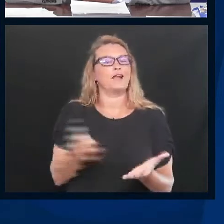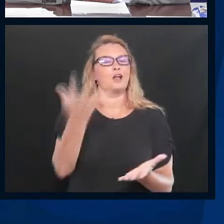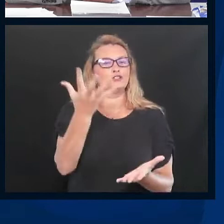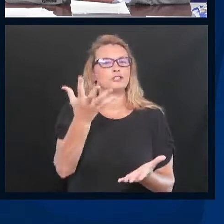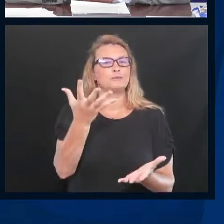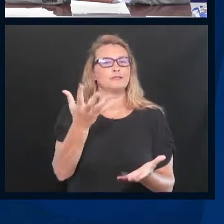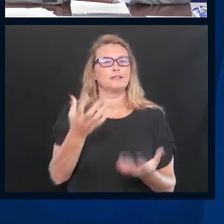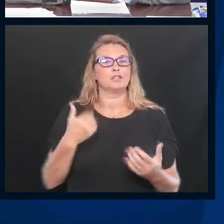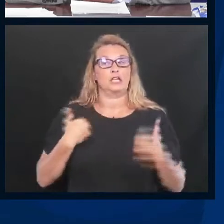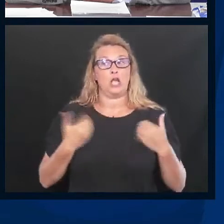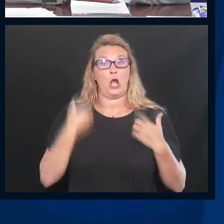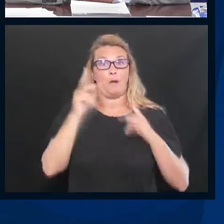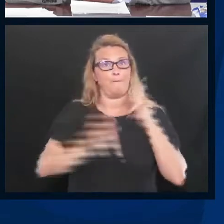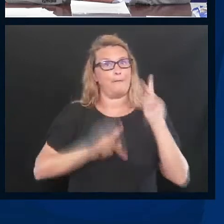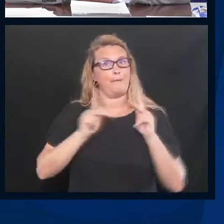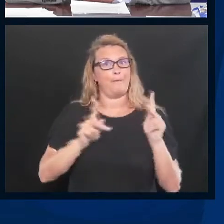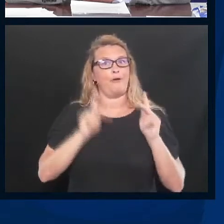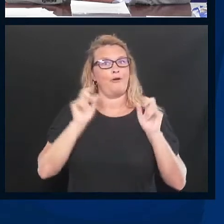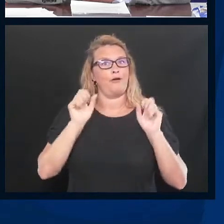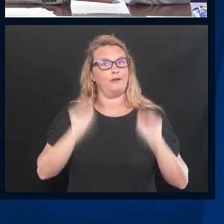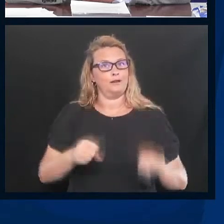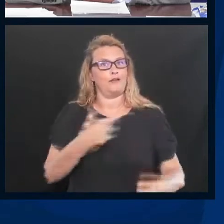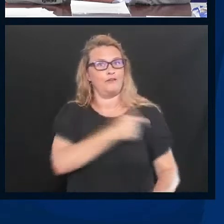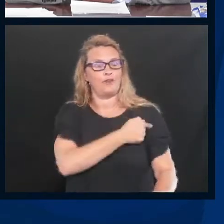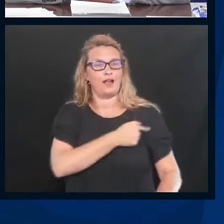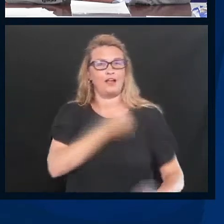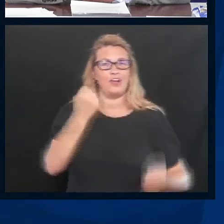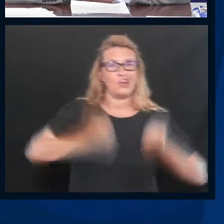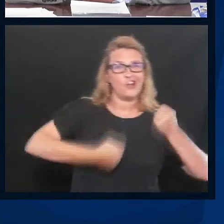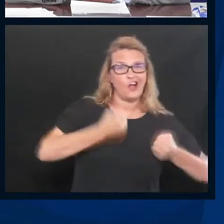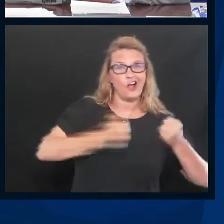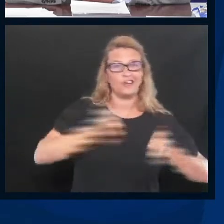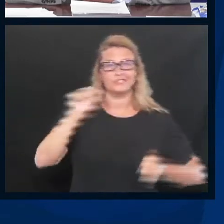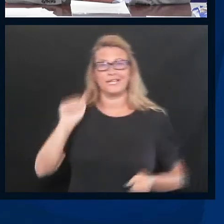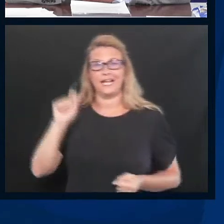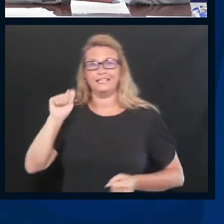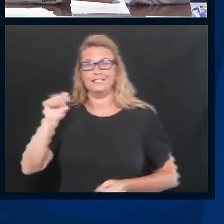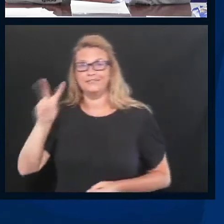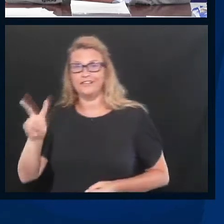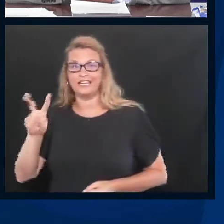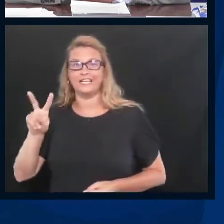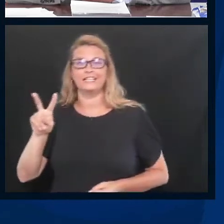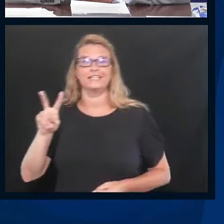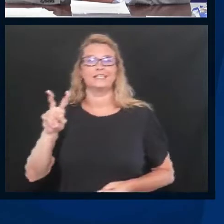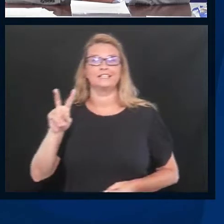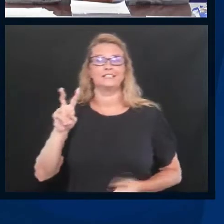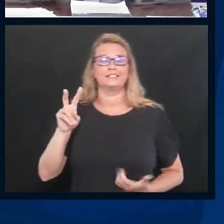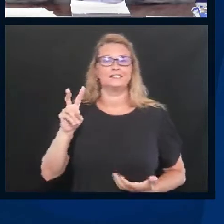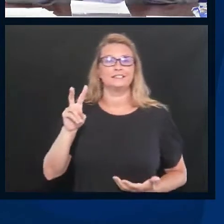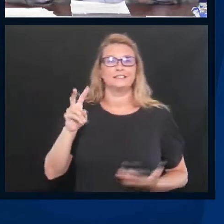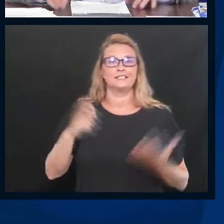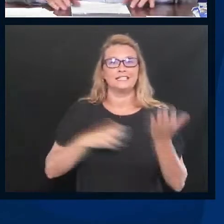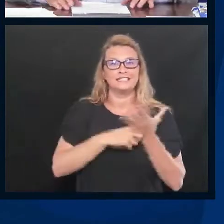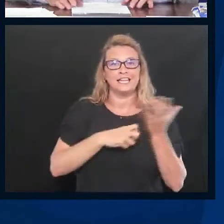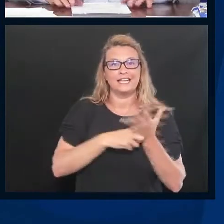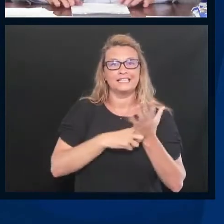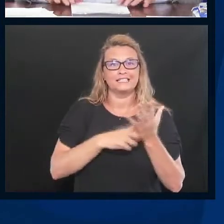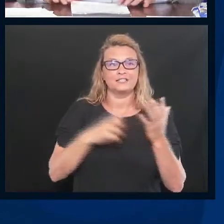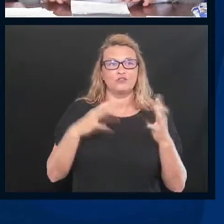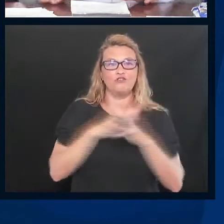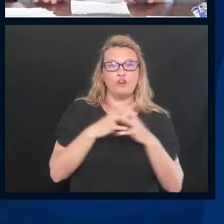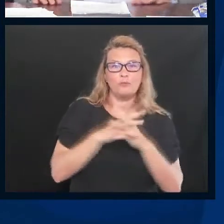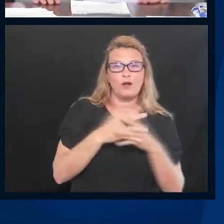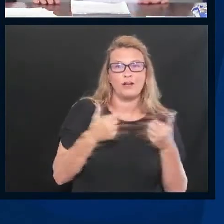young people vaccinated. We're giving away sports cars and ATVs and, you know, tickets to our ball